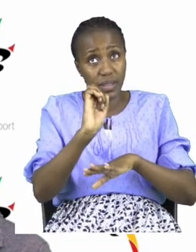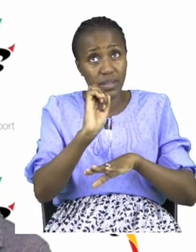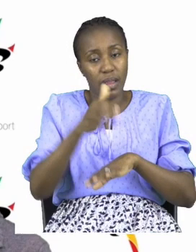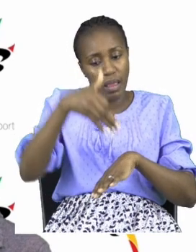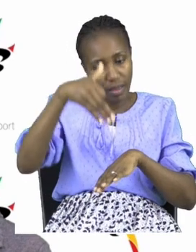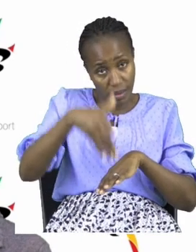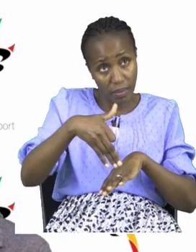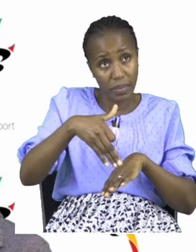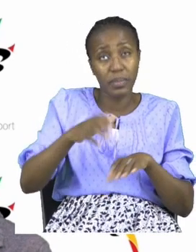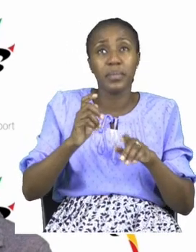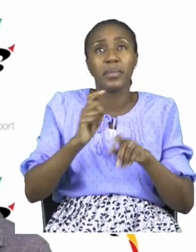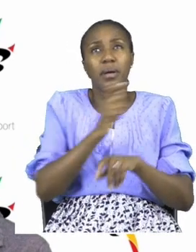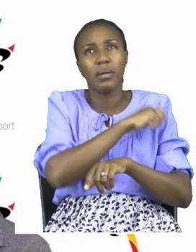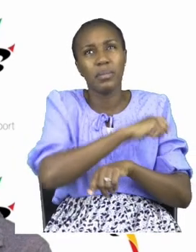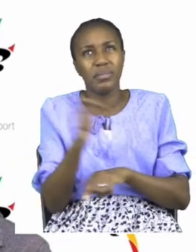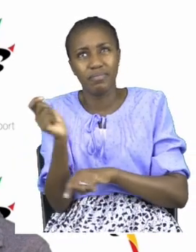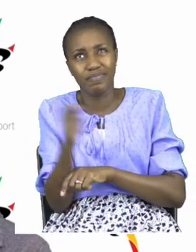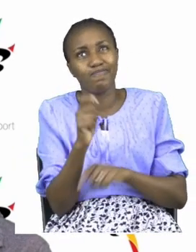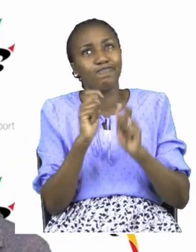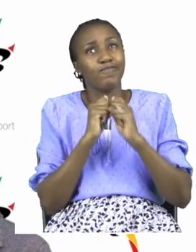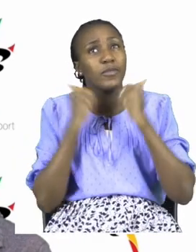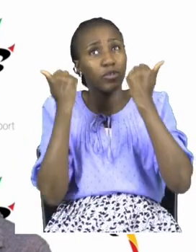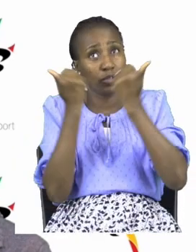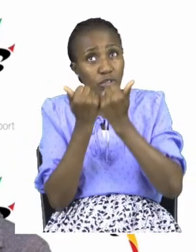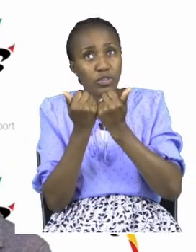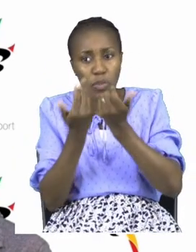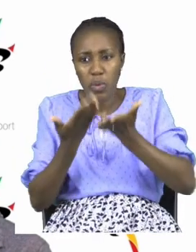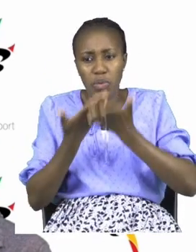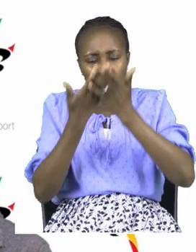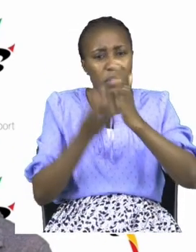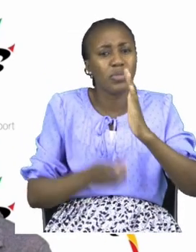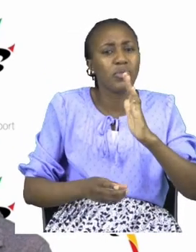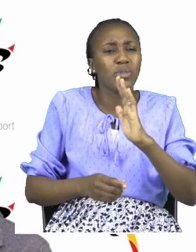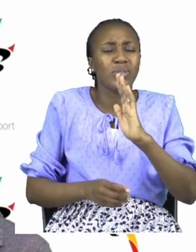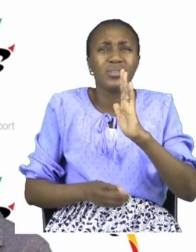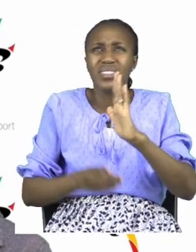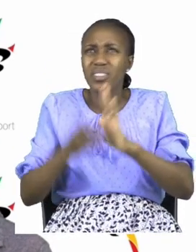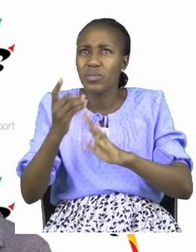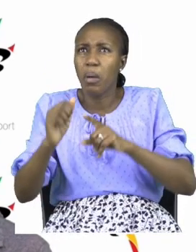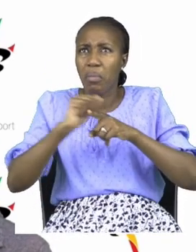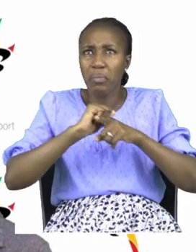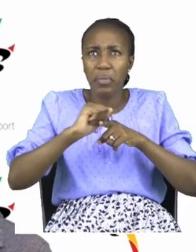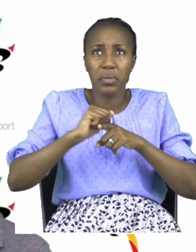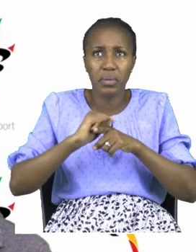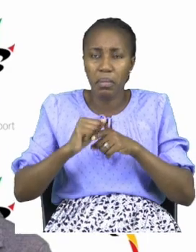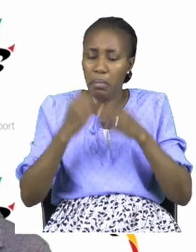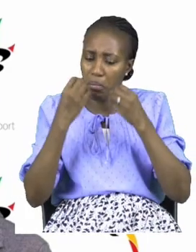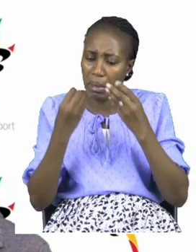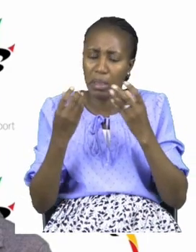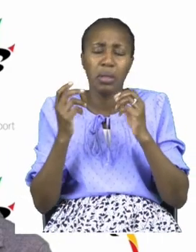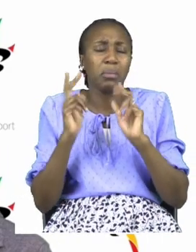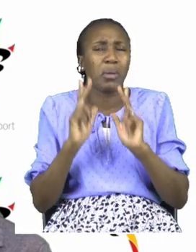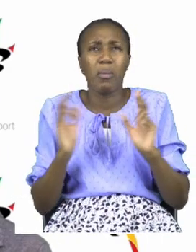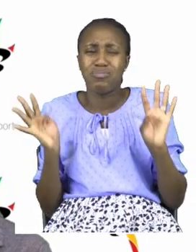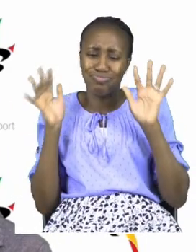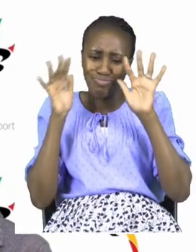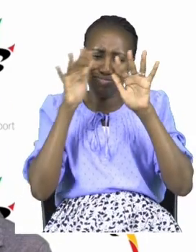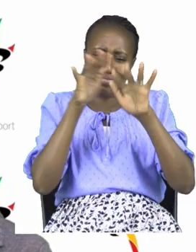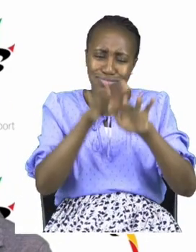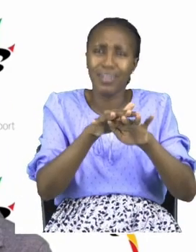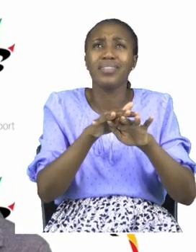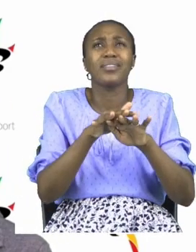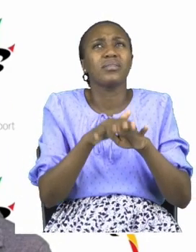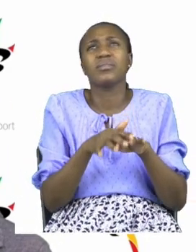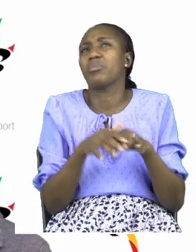conduct a tennis development clinic there. It went very well. The number of people who turned up, quite impressive. So